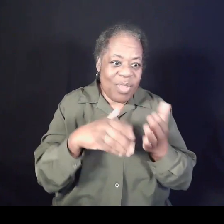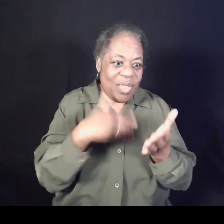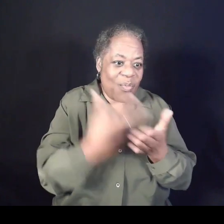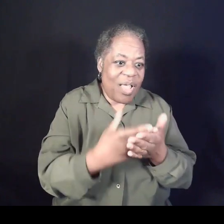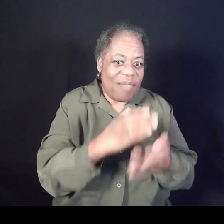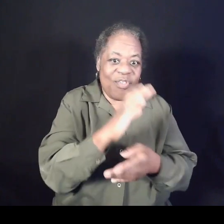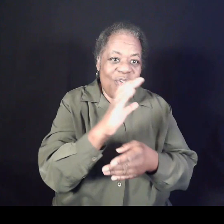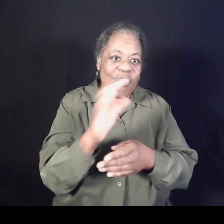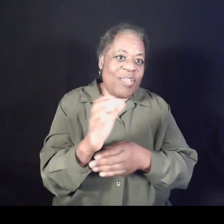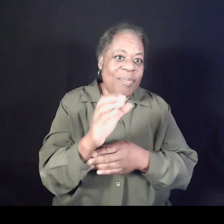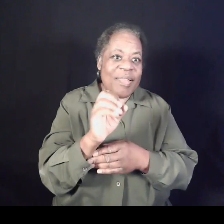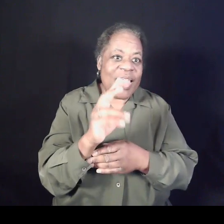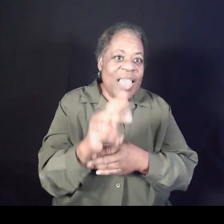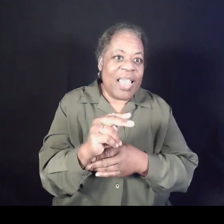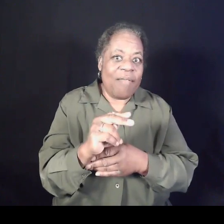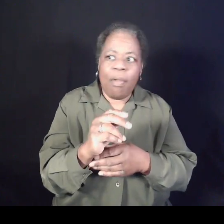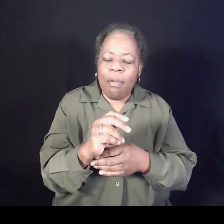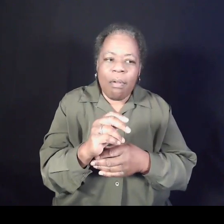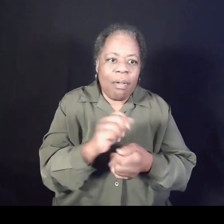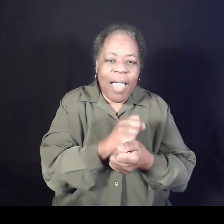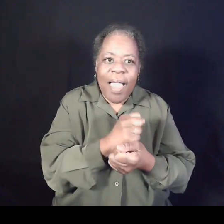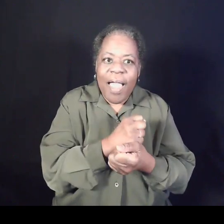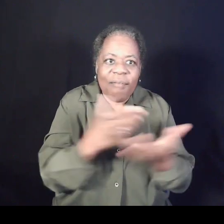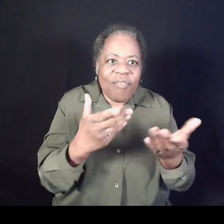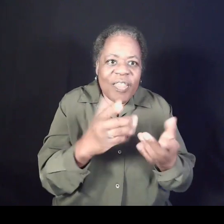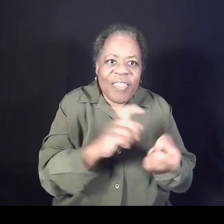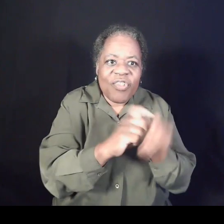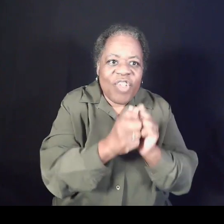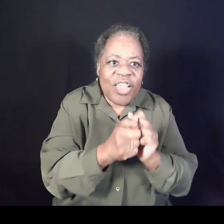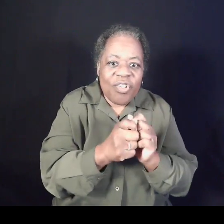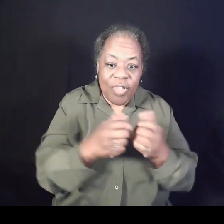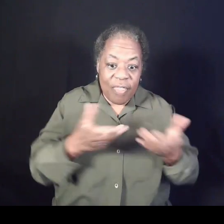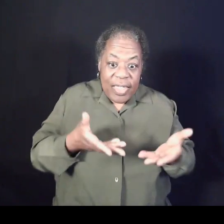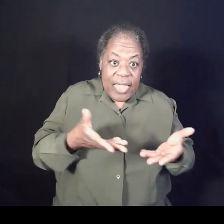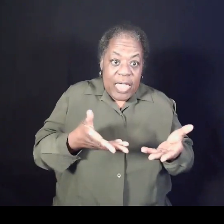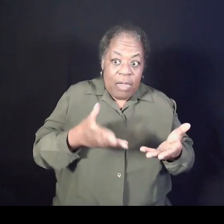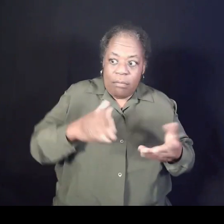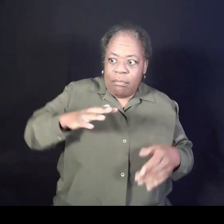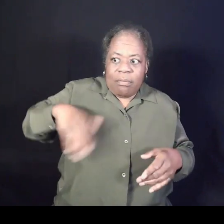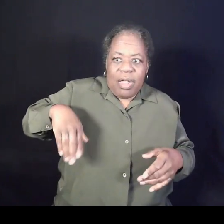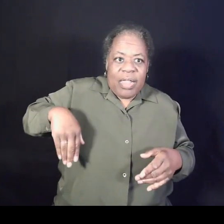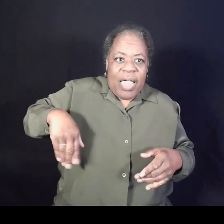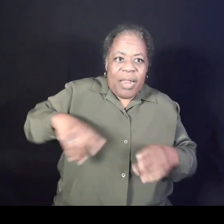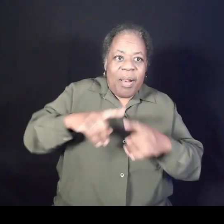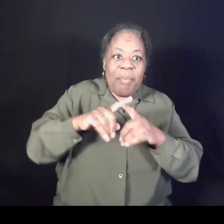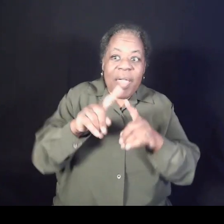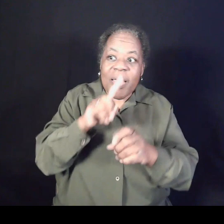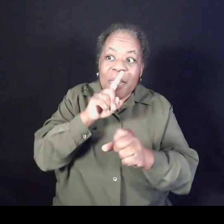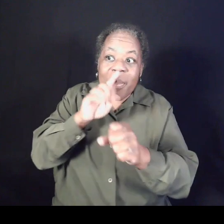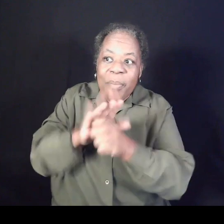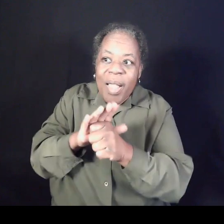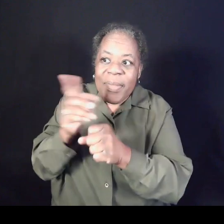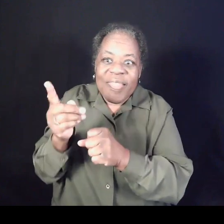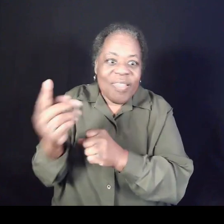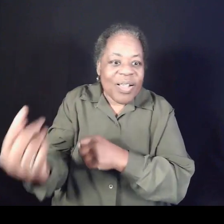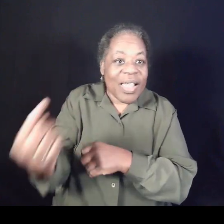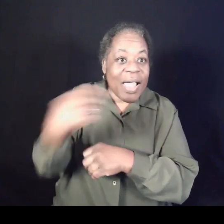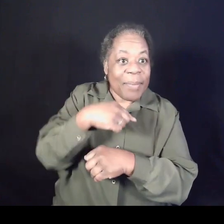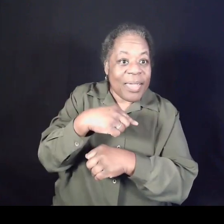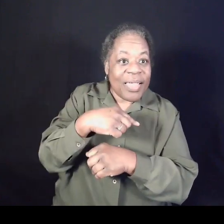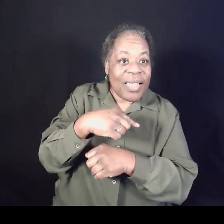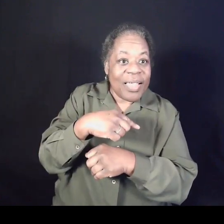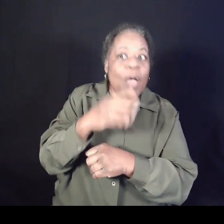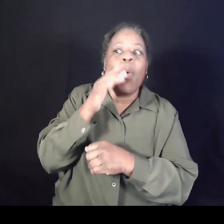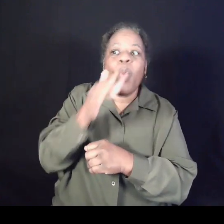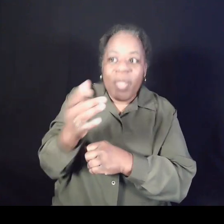Suddenly everything changes. Now, they're not actually here yet, but the promise that they're coming, that they will